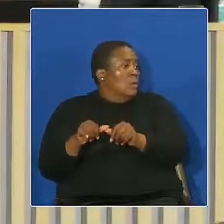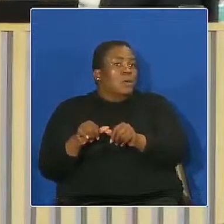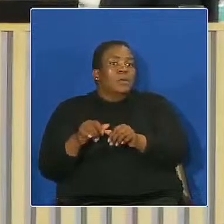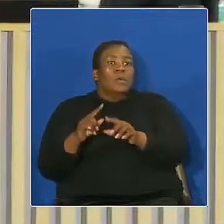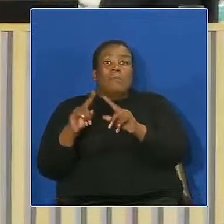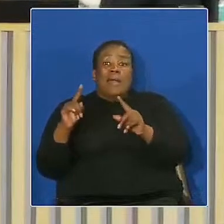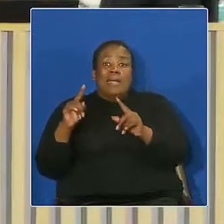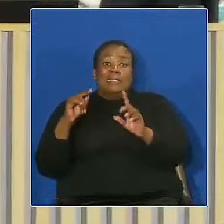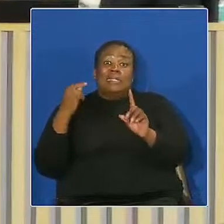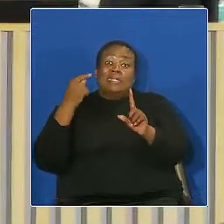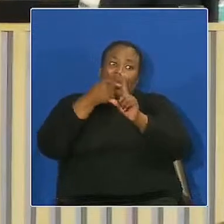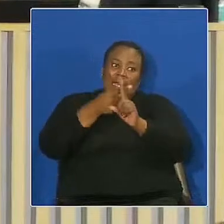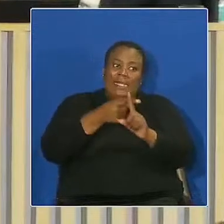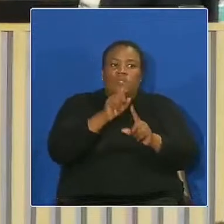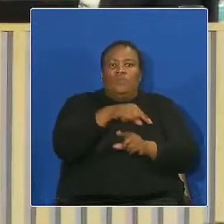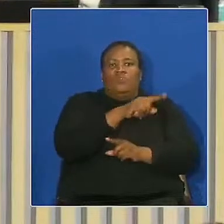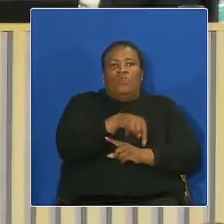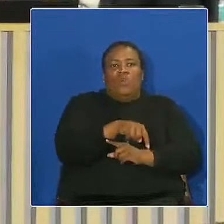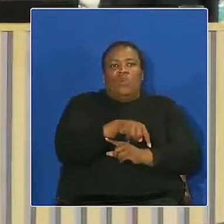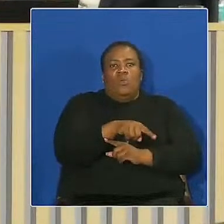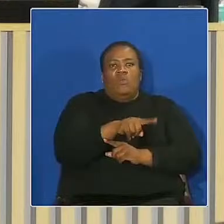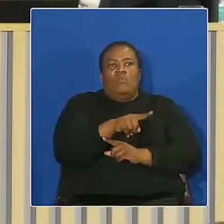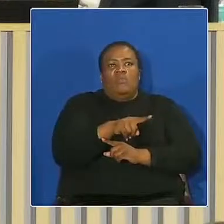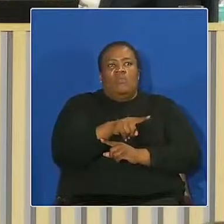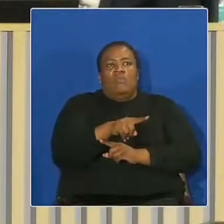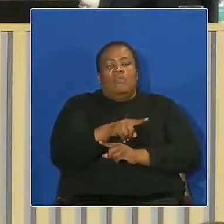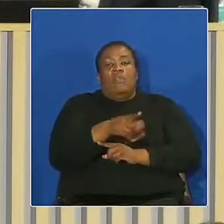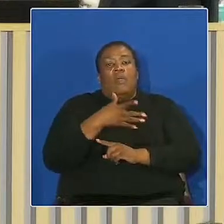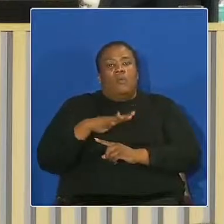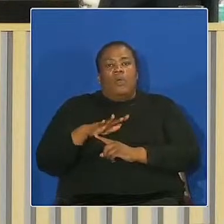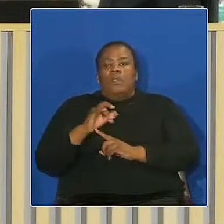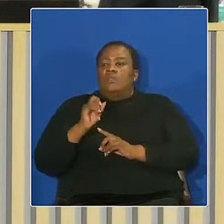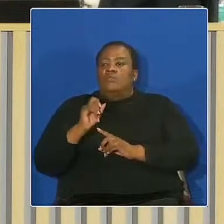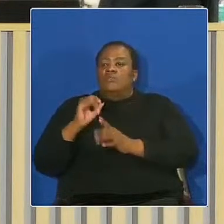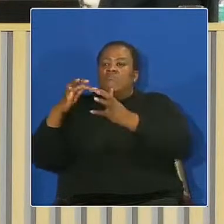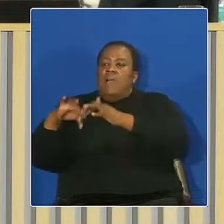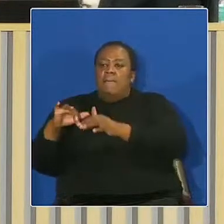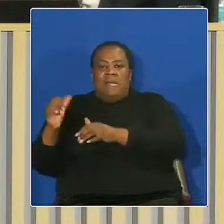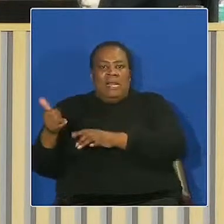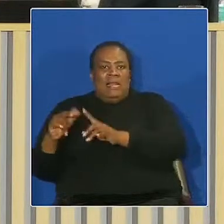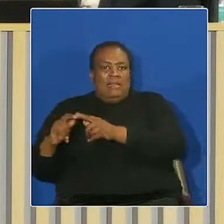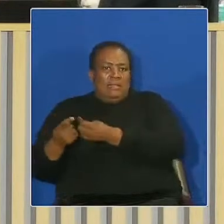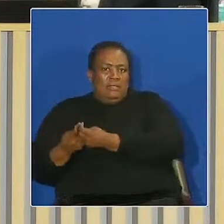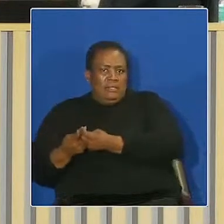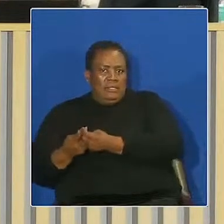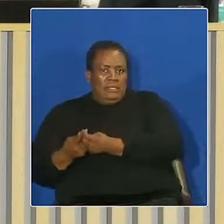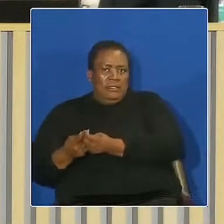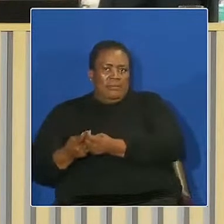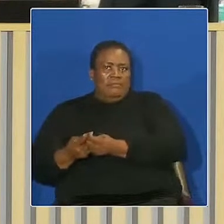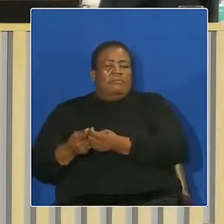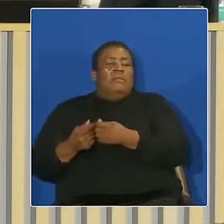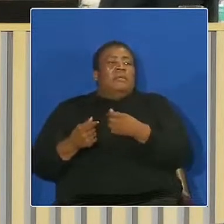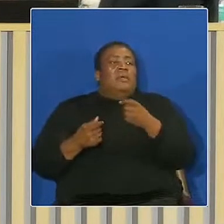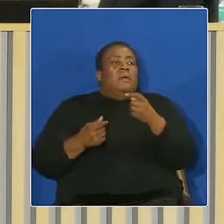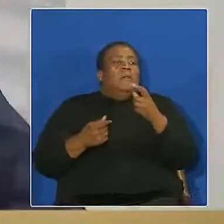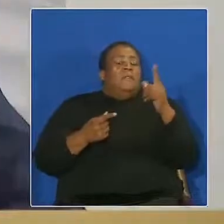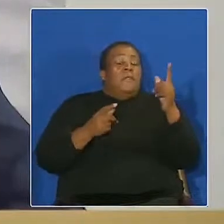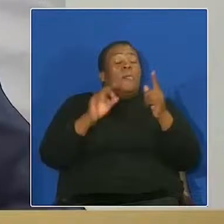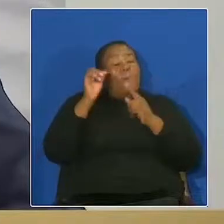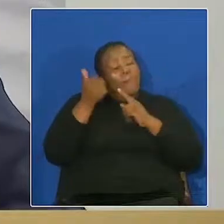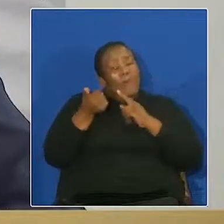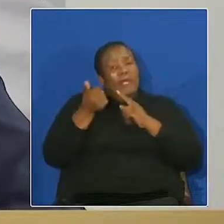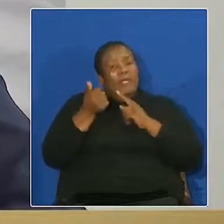was wrong. That's correct, Commissioner. Then the other issue that